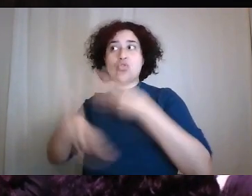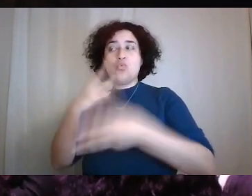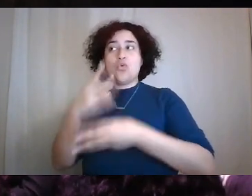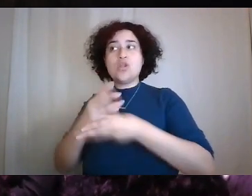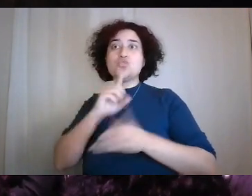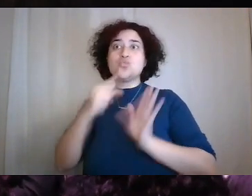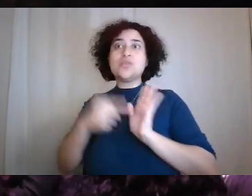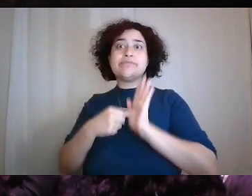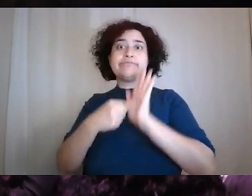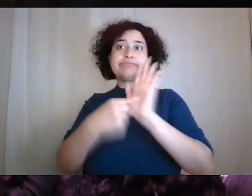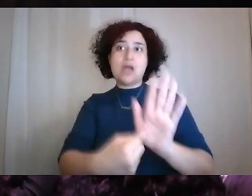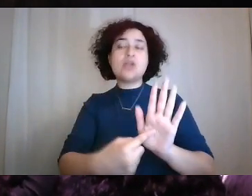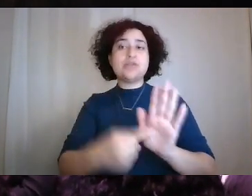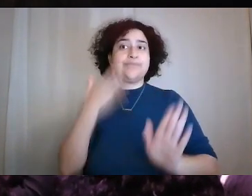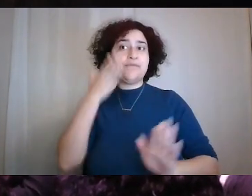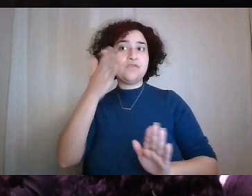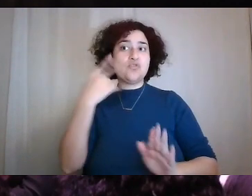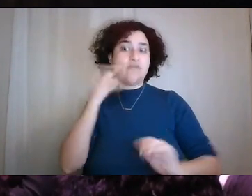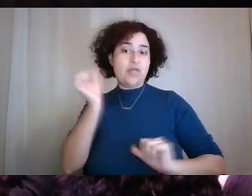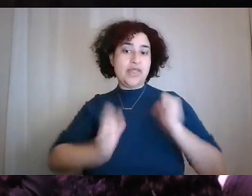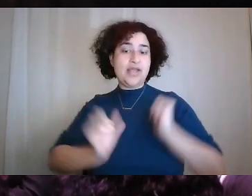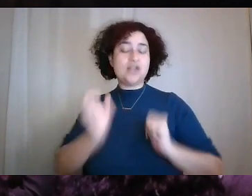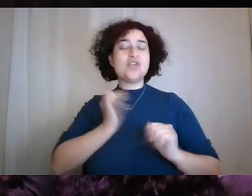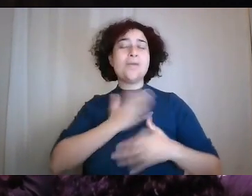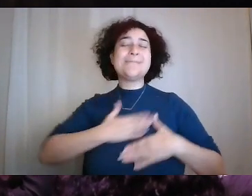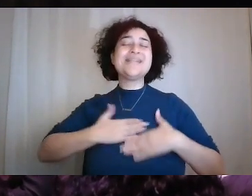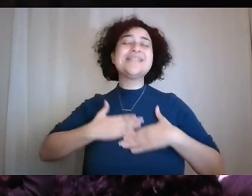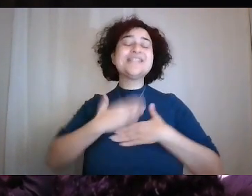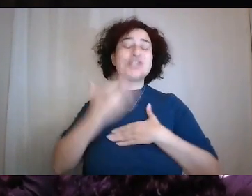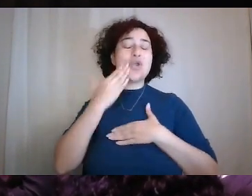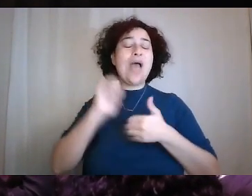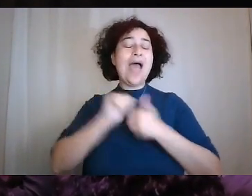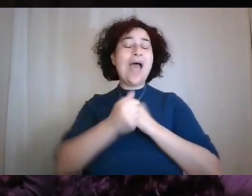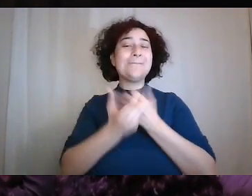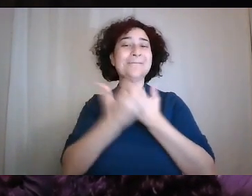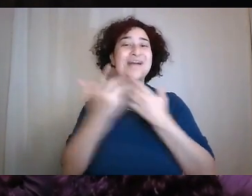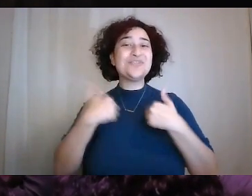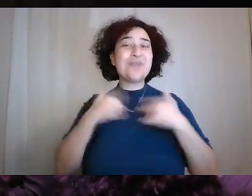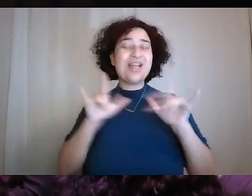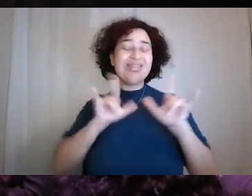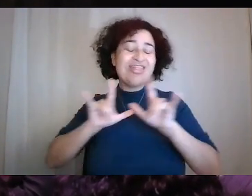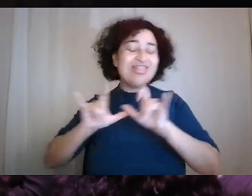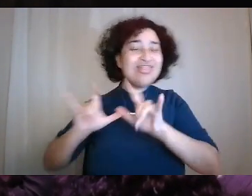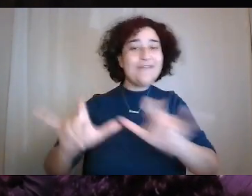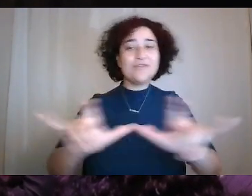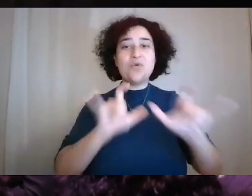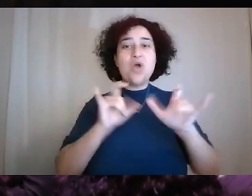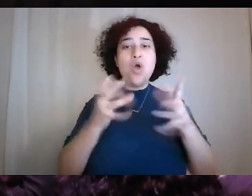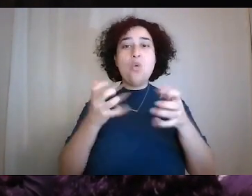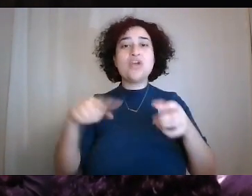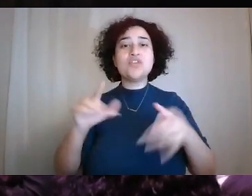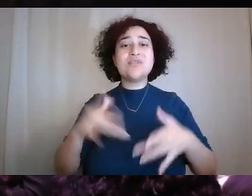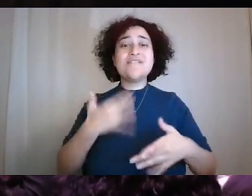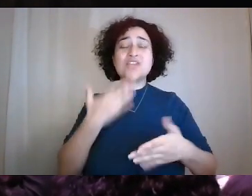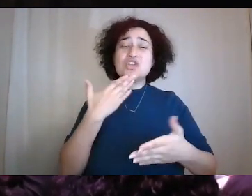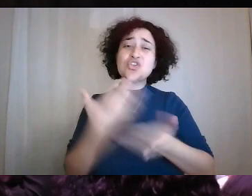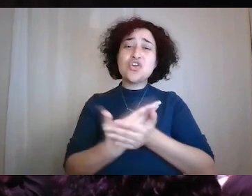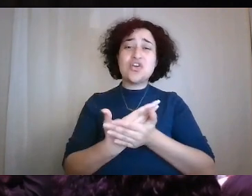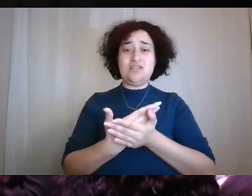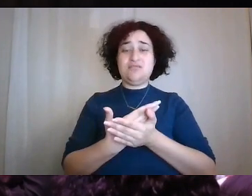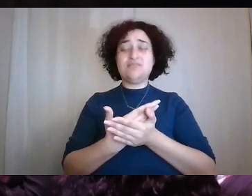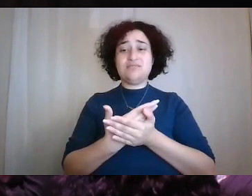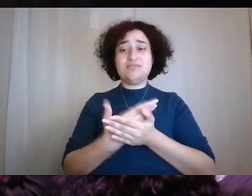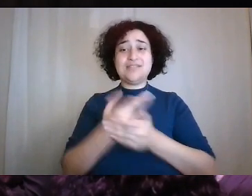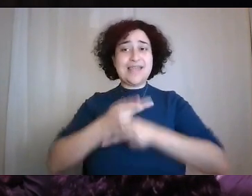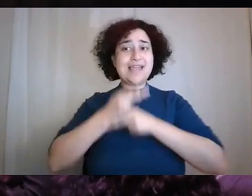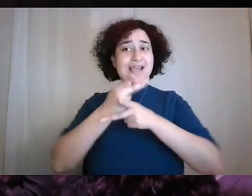how aggressively we love you and want you to feel good and be hosted. So if there's anything you need, I hope you don't hesitate to let us